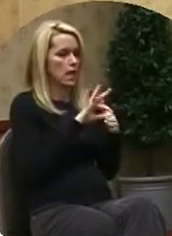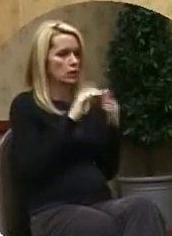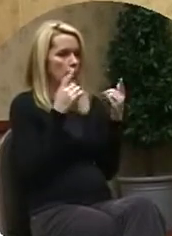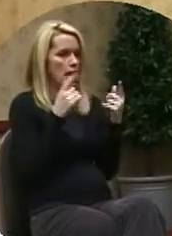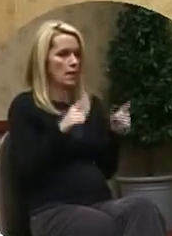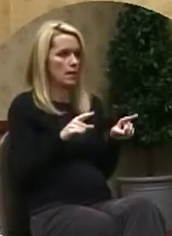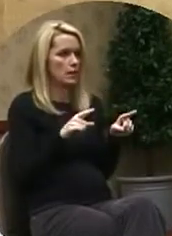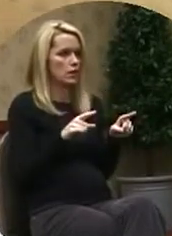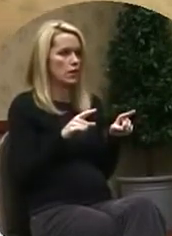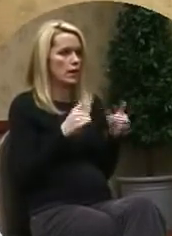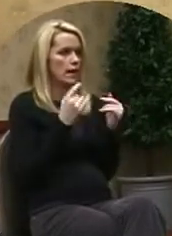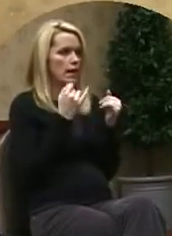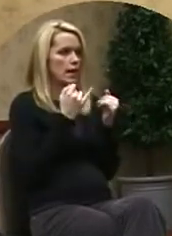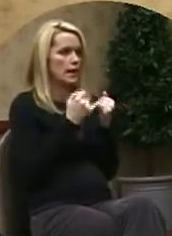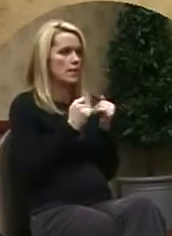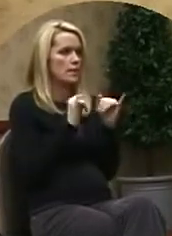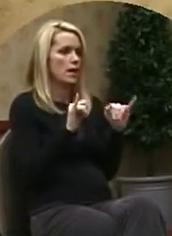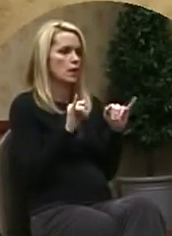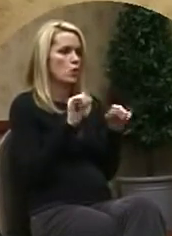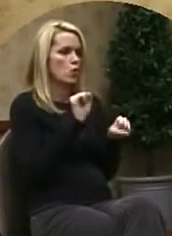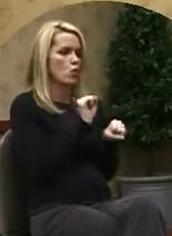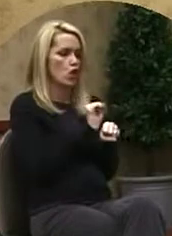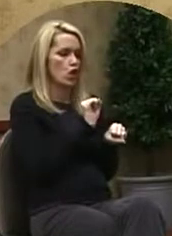during independent work period.